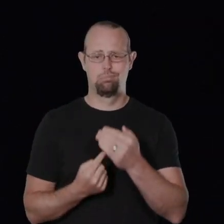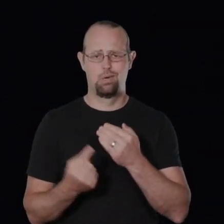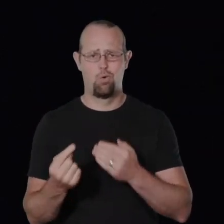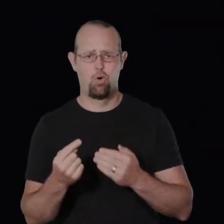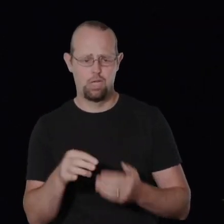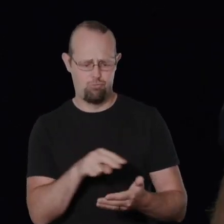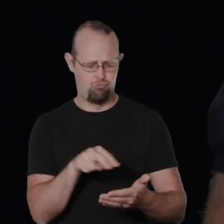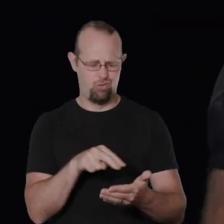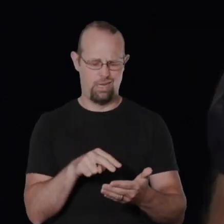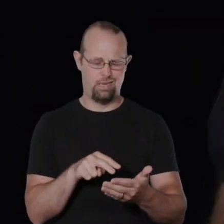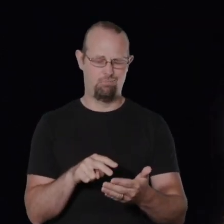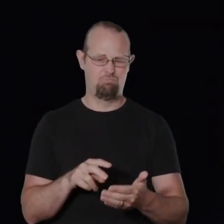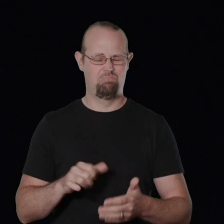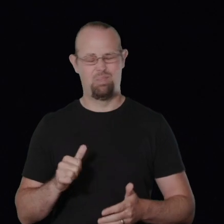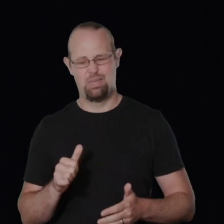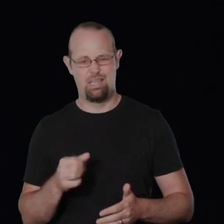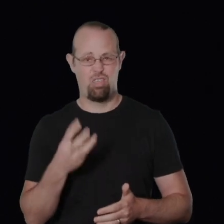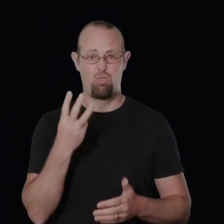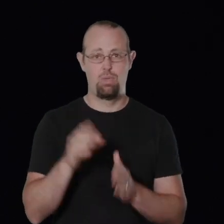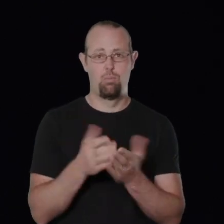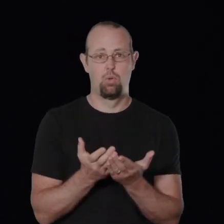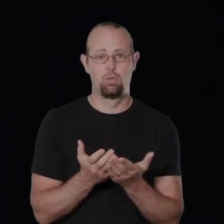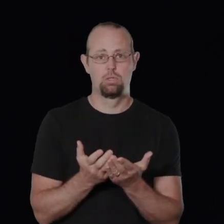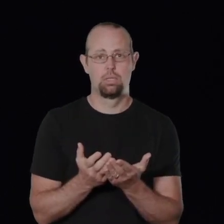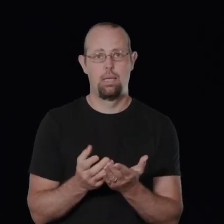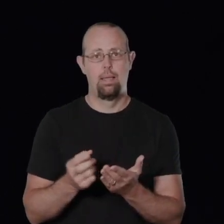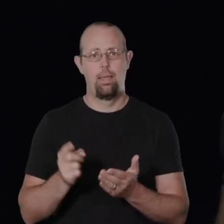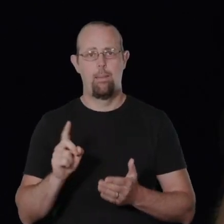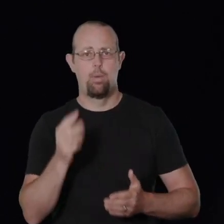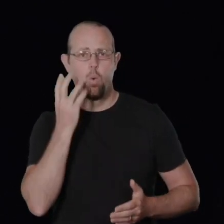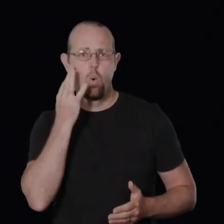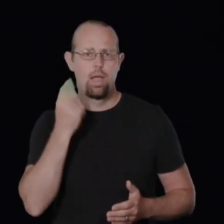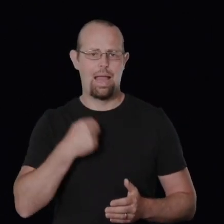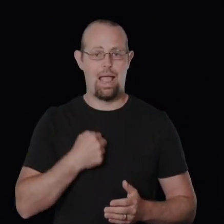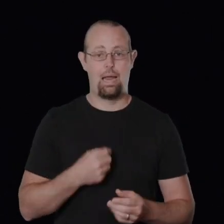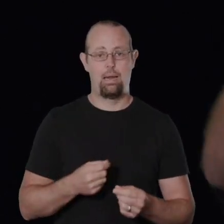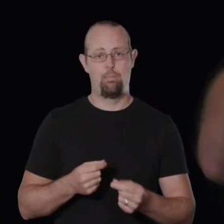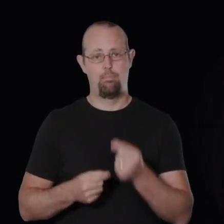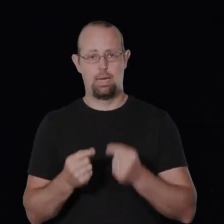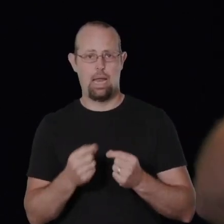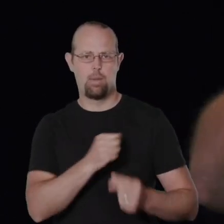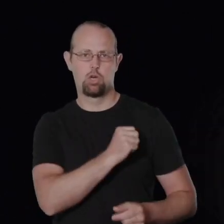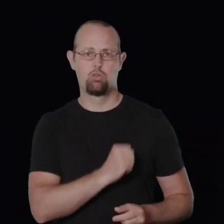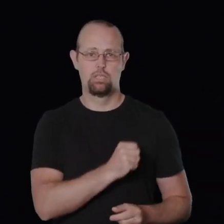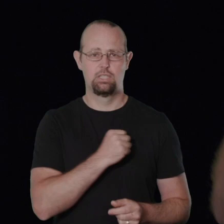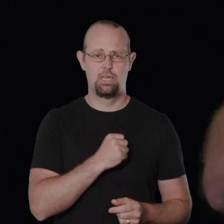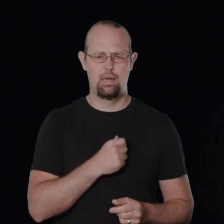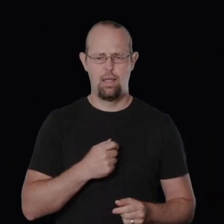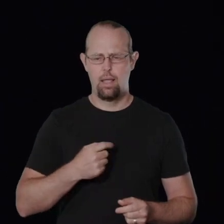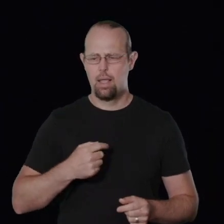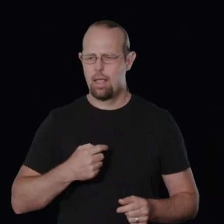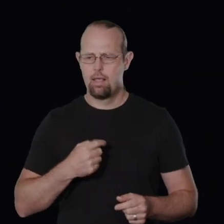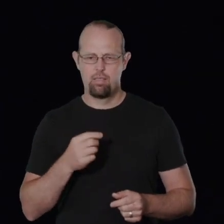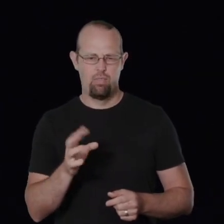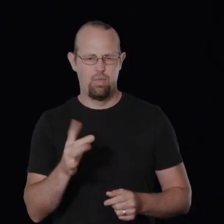one of the things that happened to me when I became a follower of Jesus was I developed this insatiable desire to